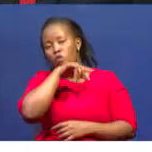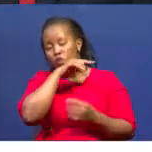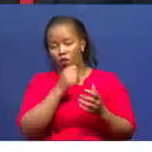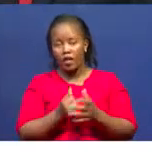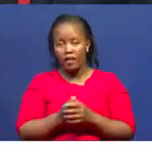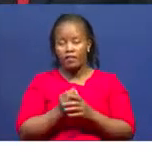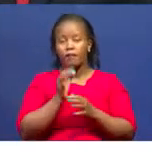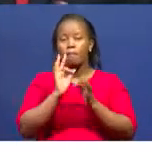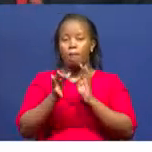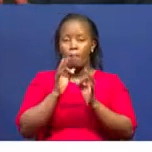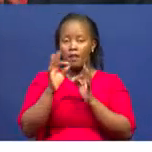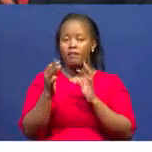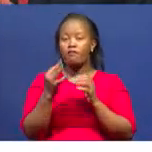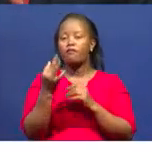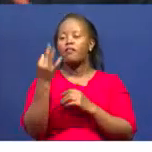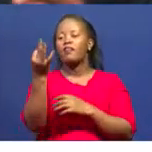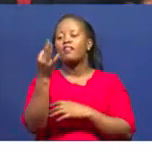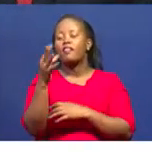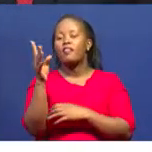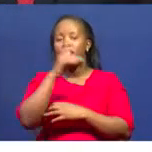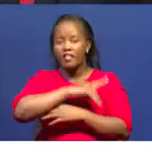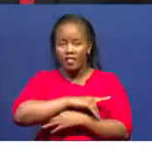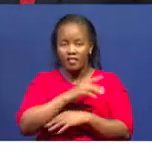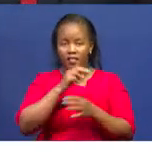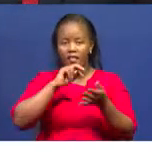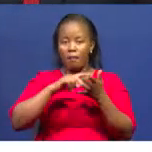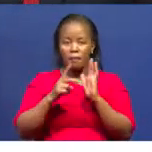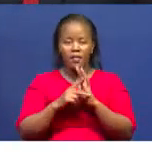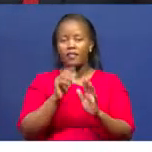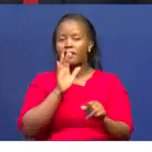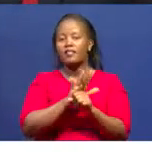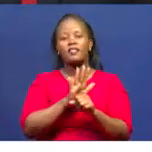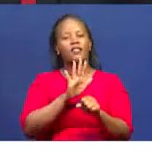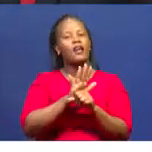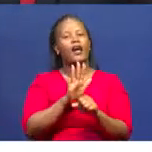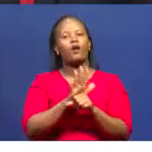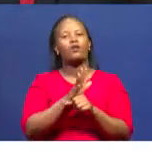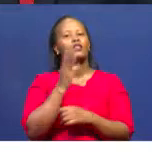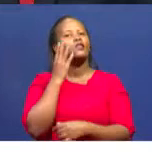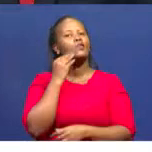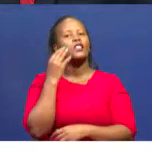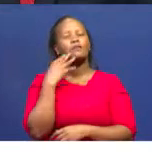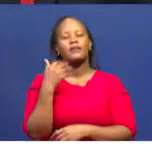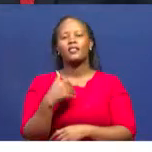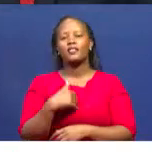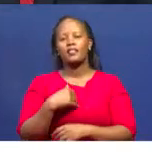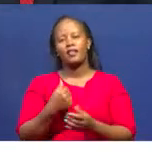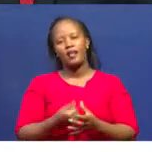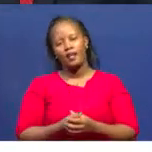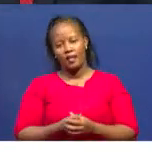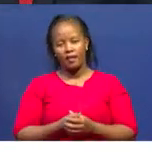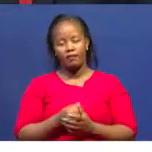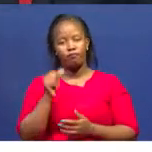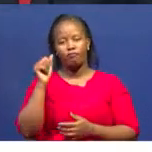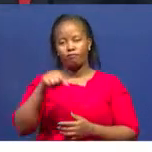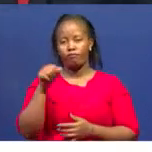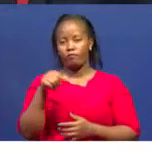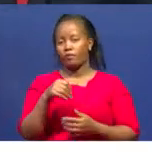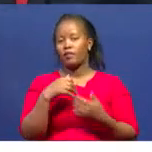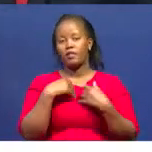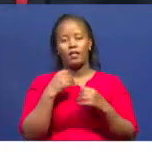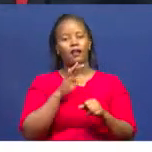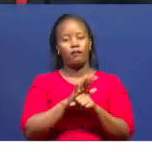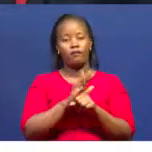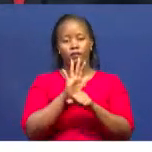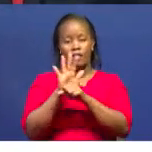between matches, that means that there is a lot to experience. Yeah, there's so much. There's so much